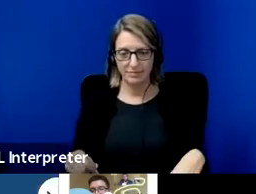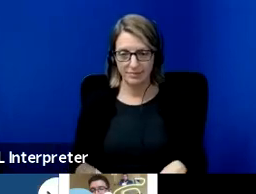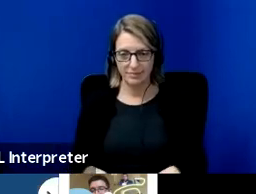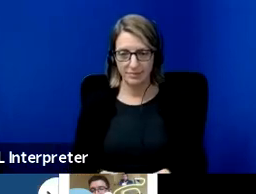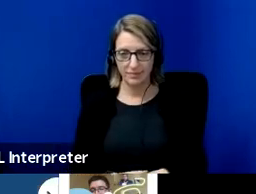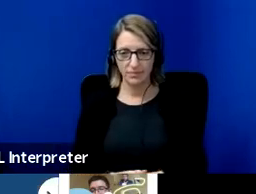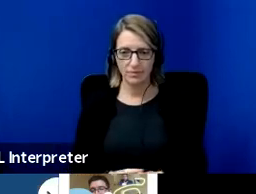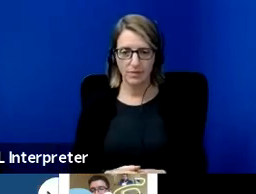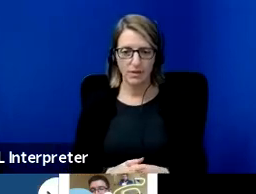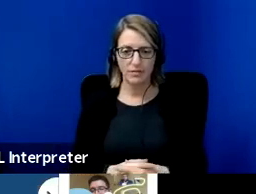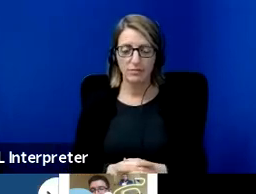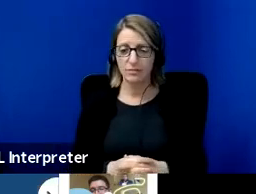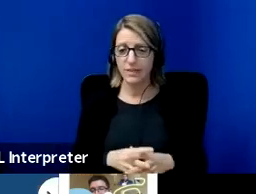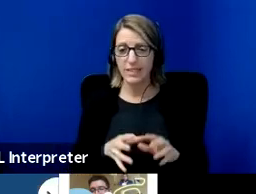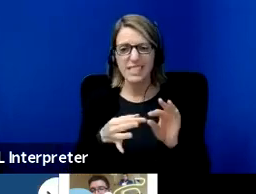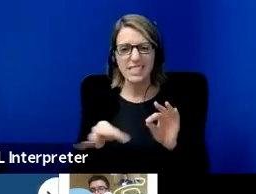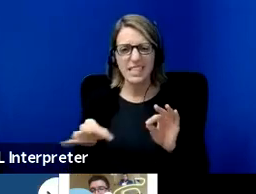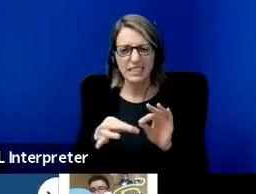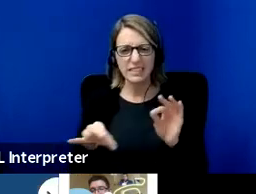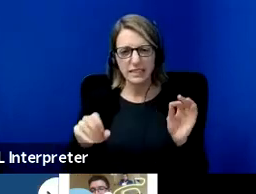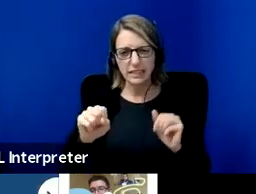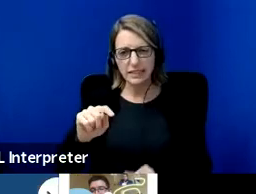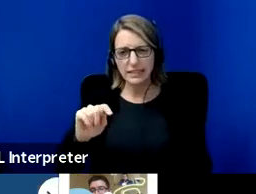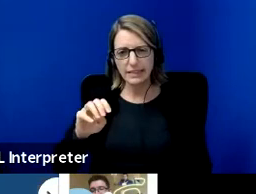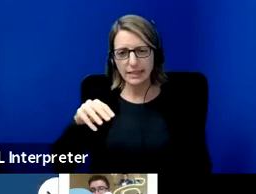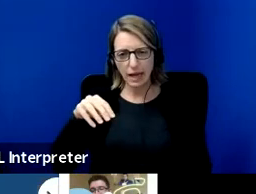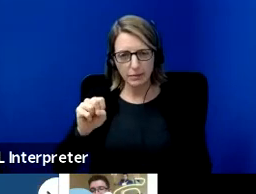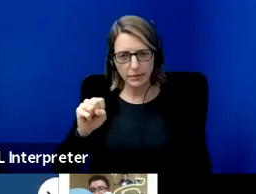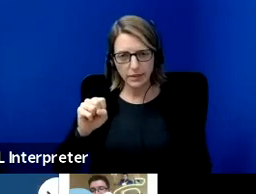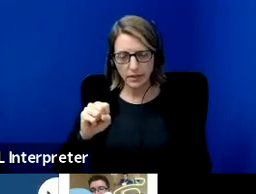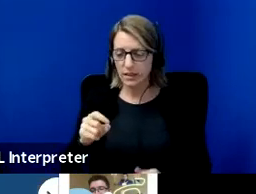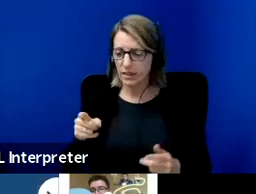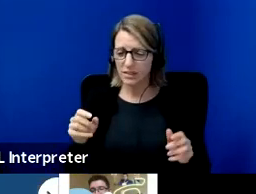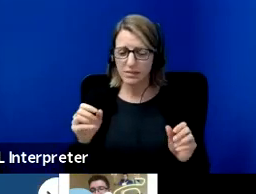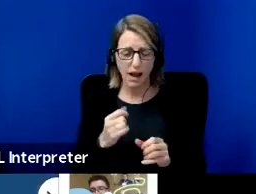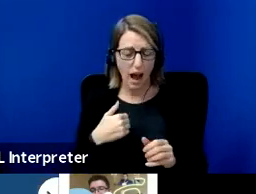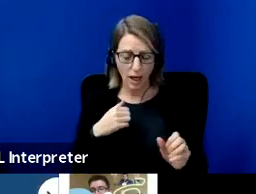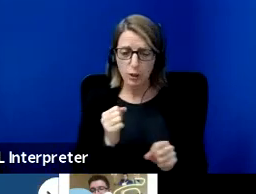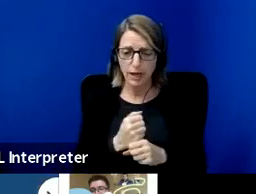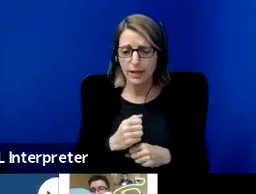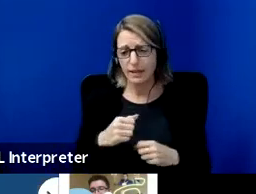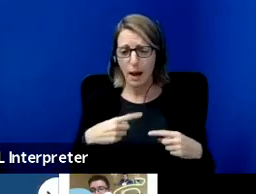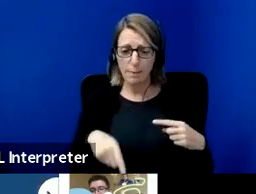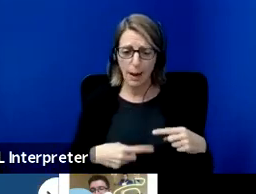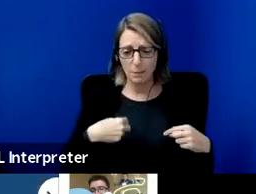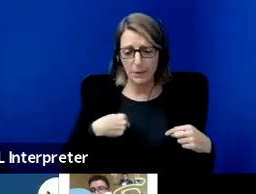I could do sentence stems, and they can do an about them page. So I could have made an about me page, and then they use that as a sample to make an